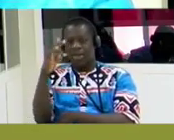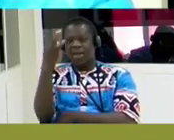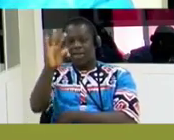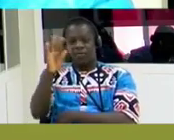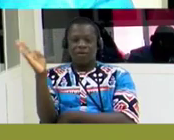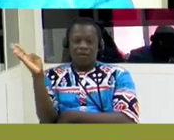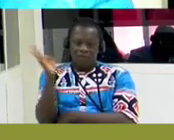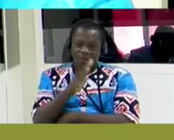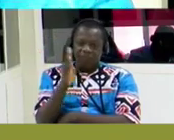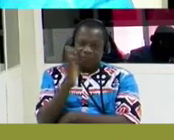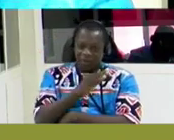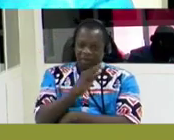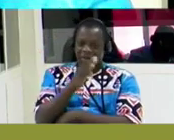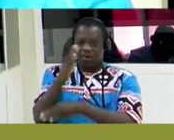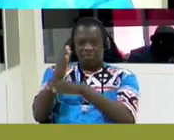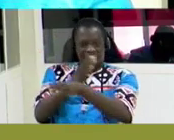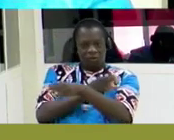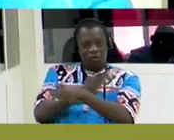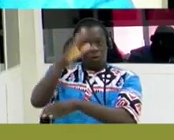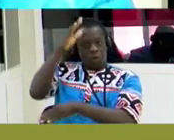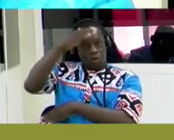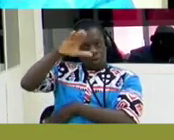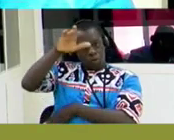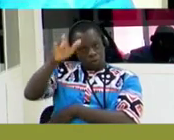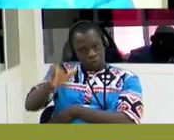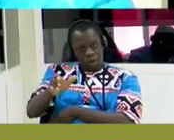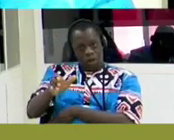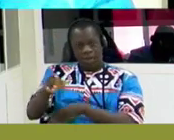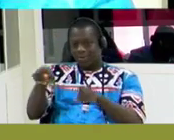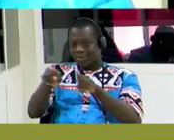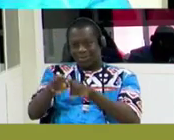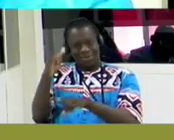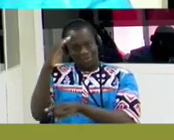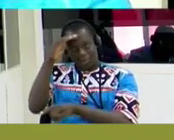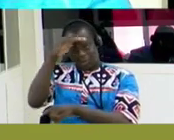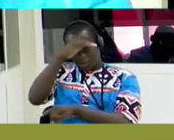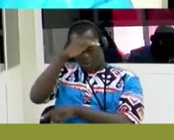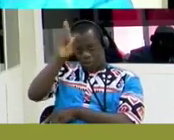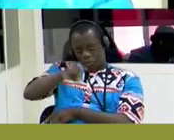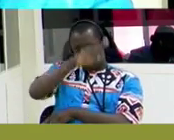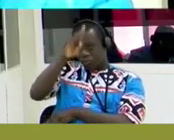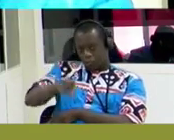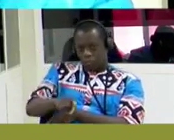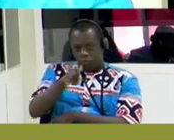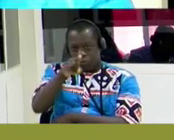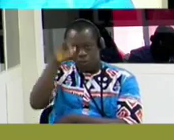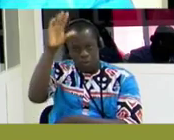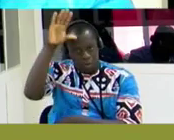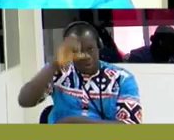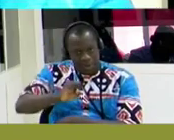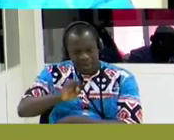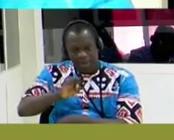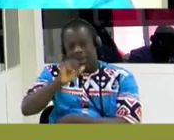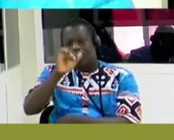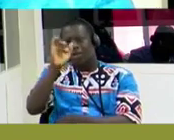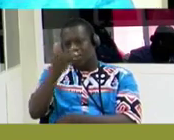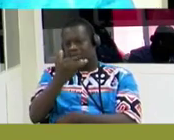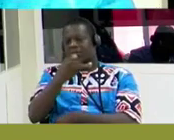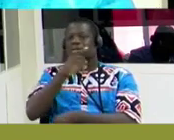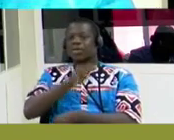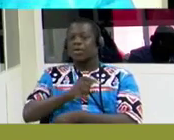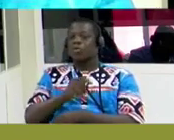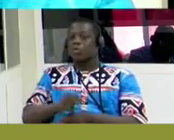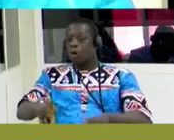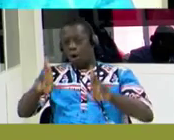before the commission is a criminal offense. You understand? Yes, sir. So you are expected